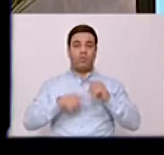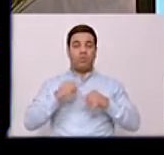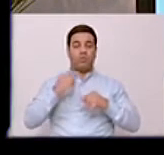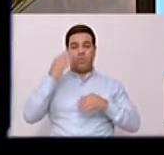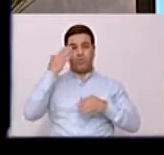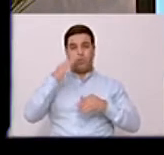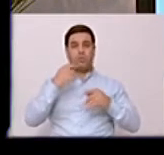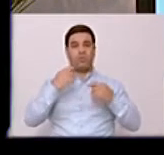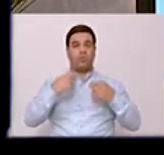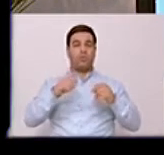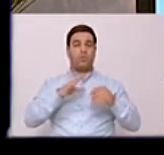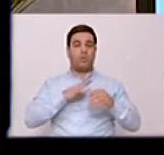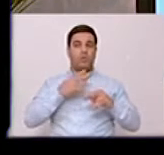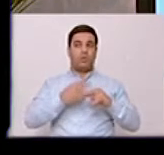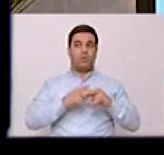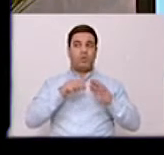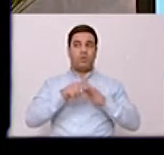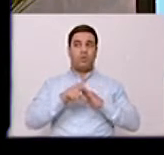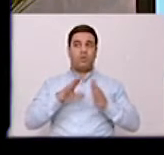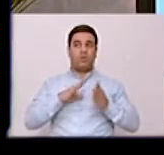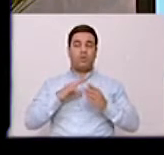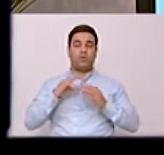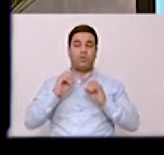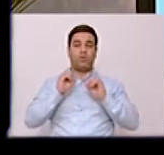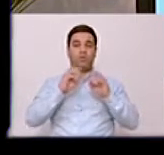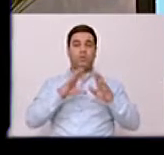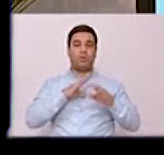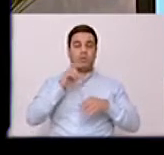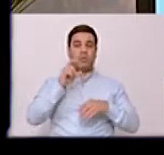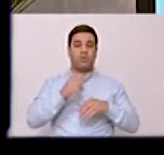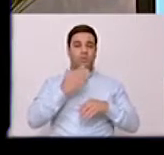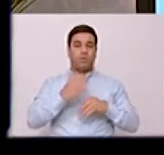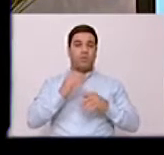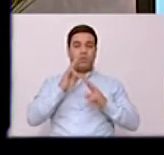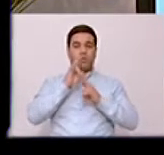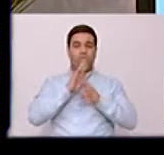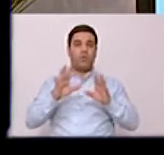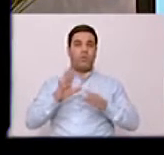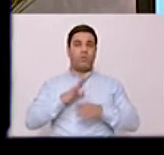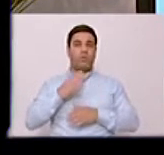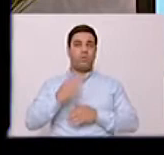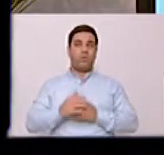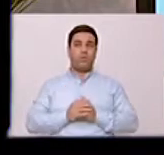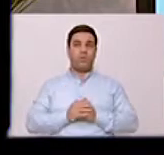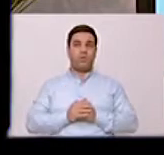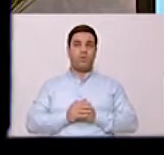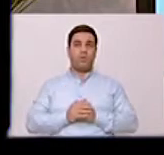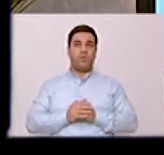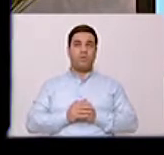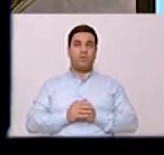bir hayajonsiz, emin-erkin topshirgan bir kimsa namoyon bo'ldi.